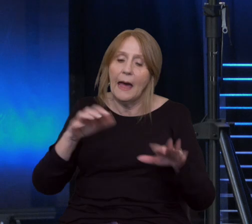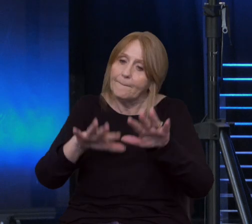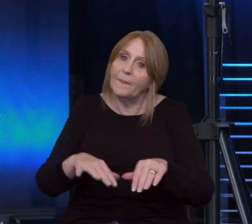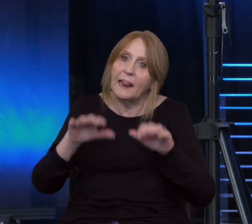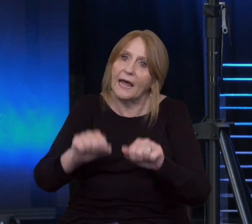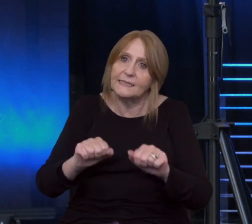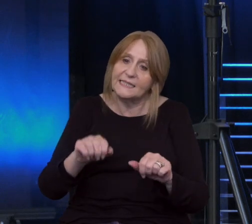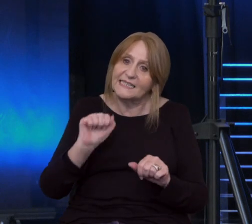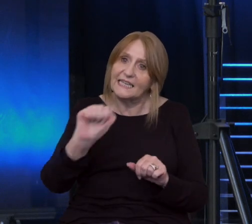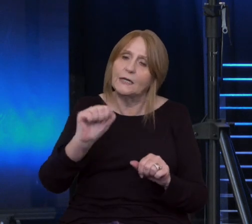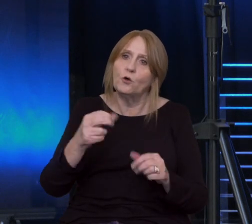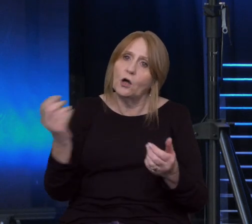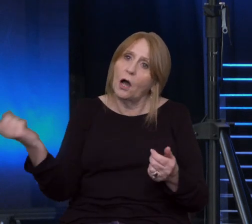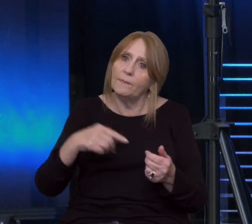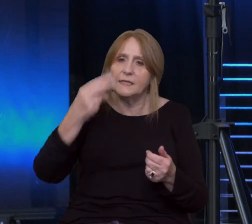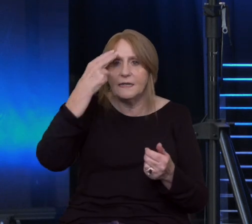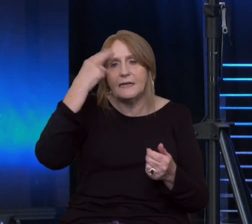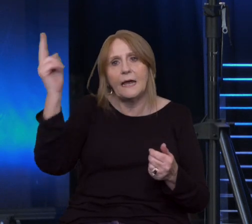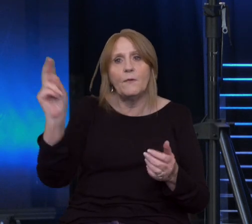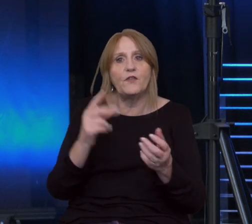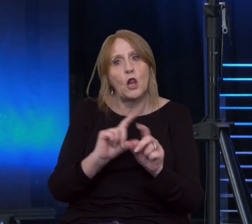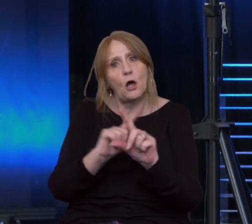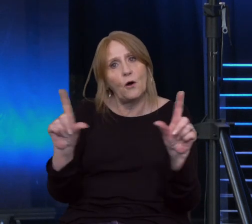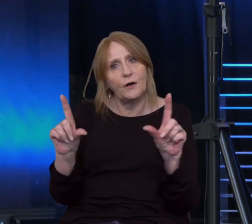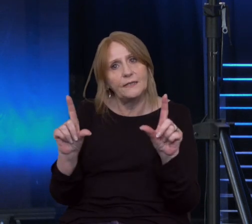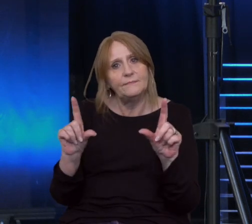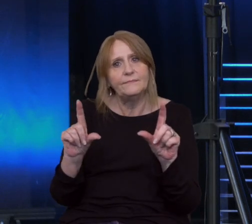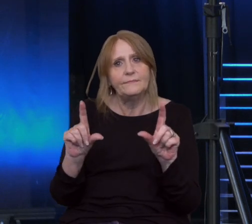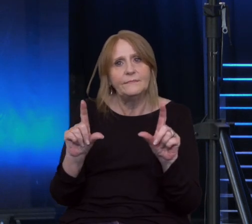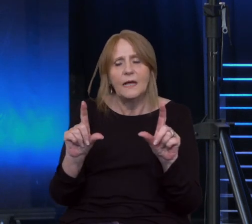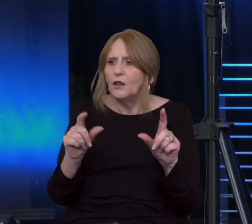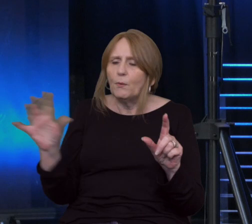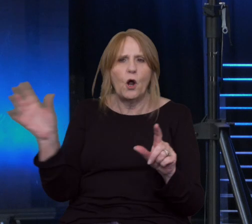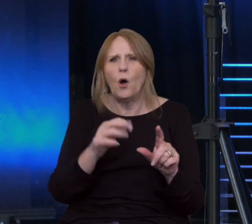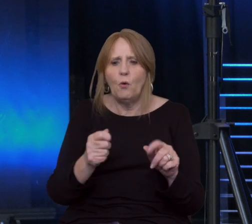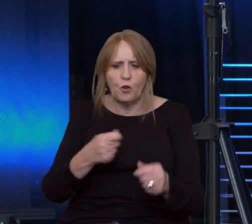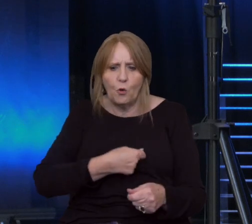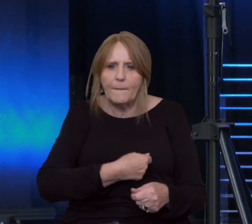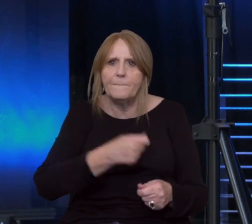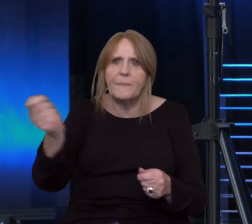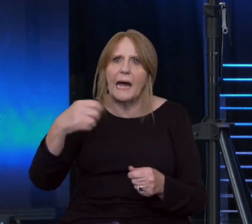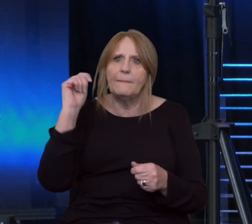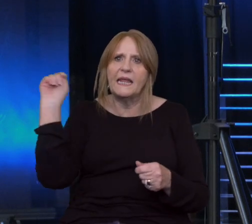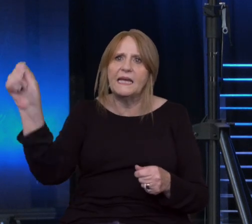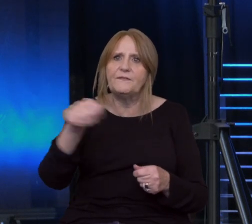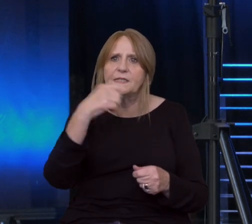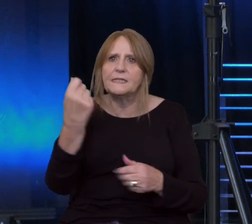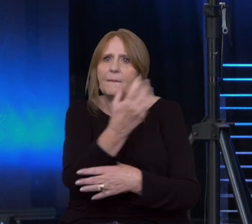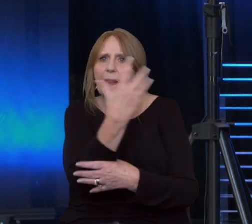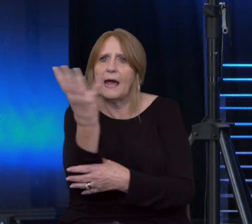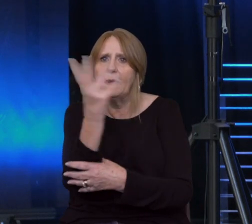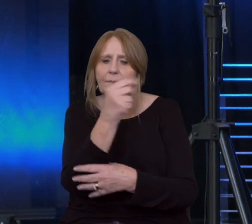remember how they threw palm leaves down before Him so that He went in on a green carpet? Those things were traditional